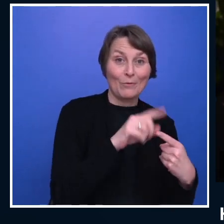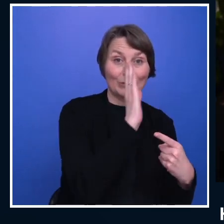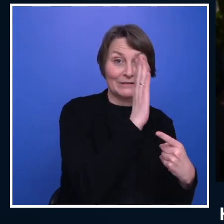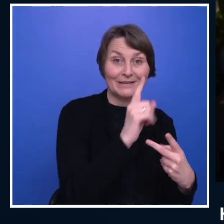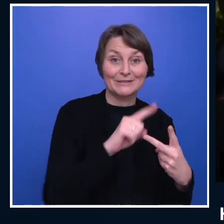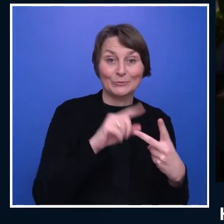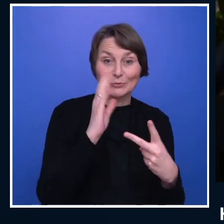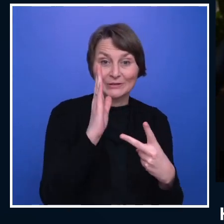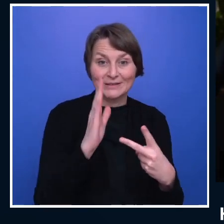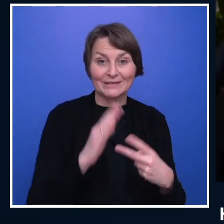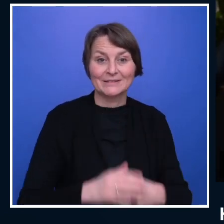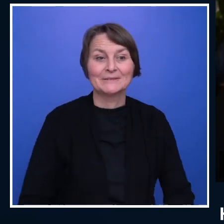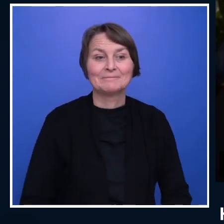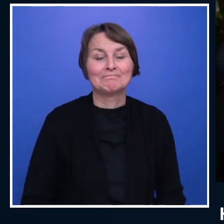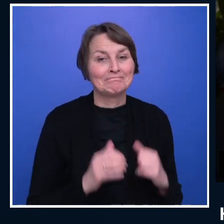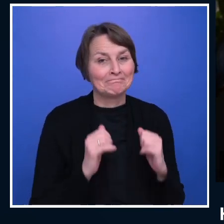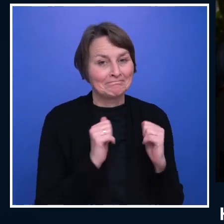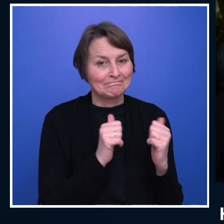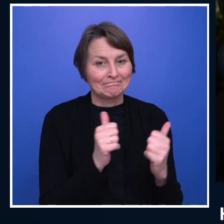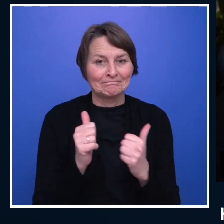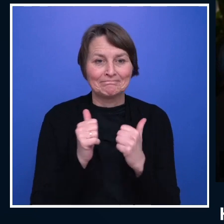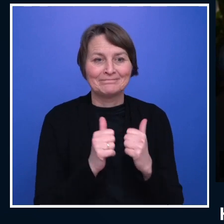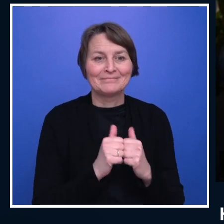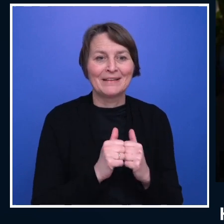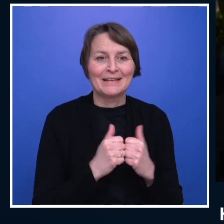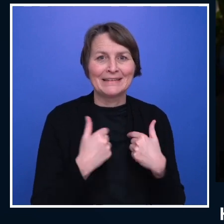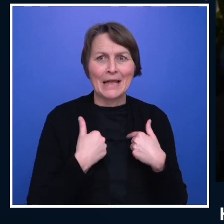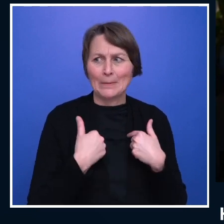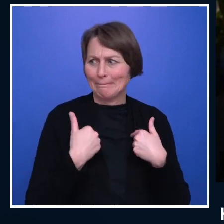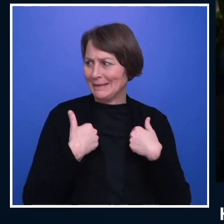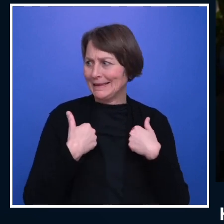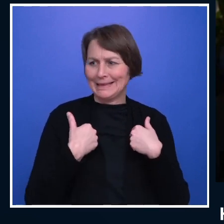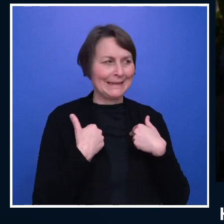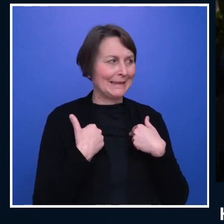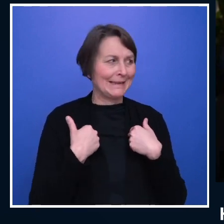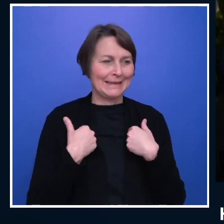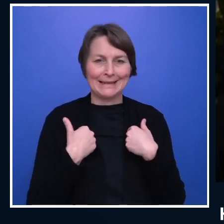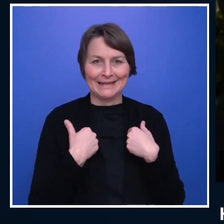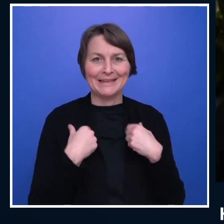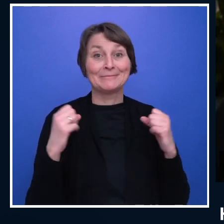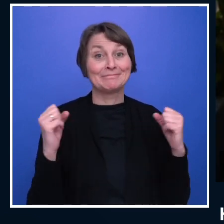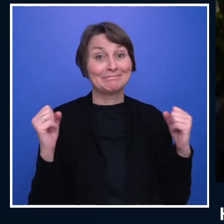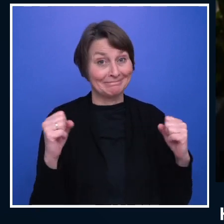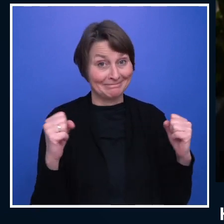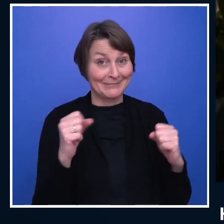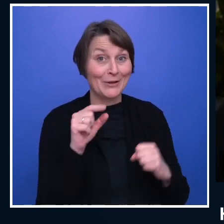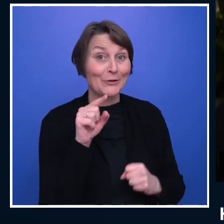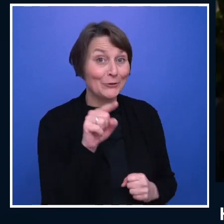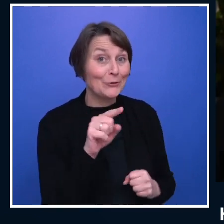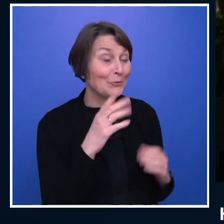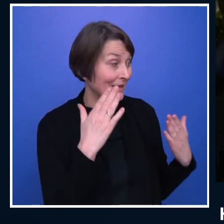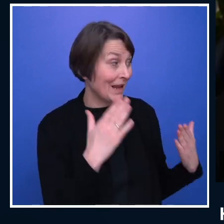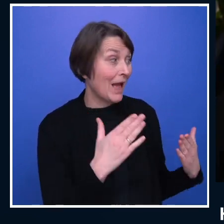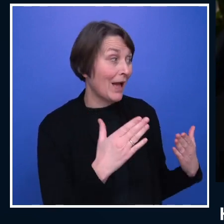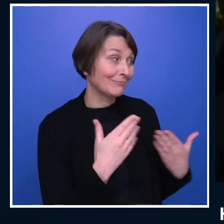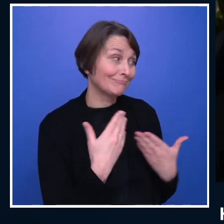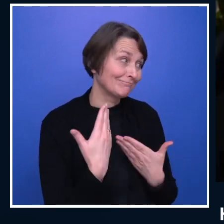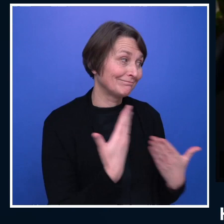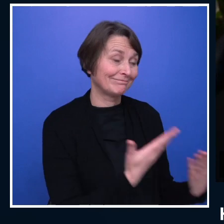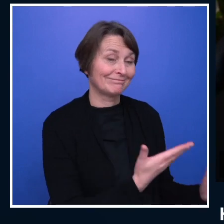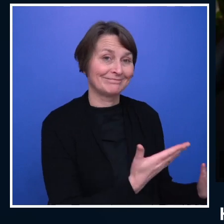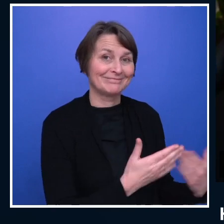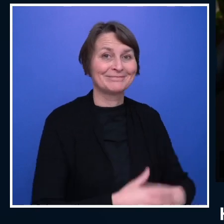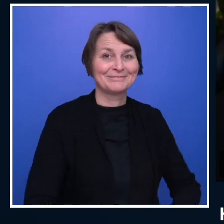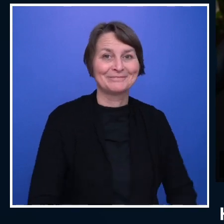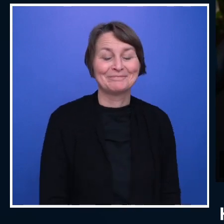on. Yeah, it is. Yeah. You really have to perform and you have to deliver. Yeah. Lower your